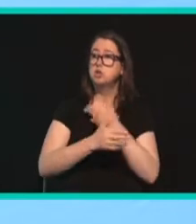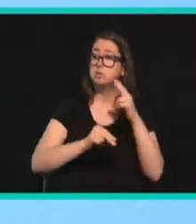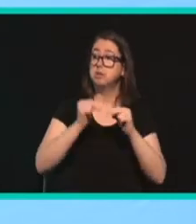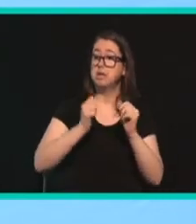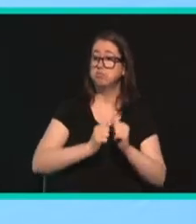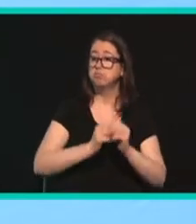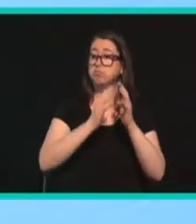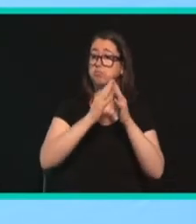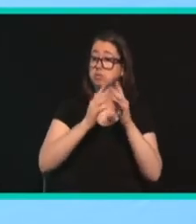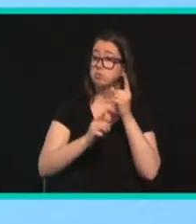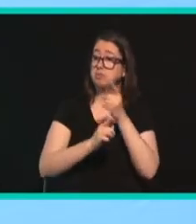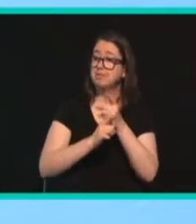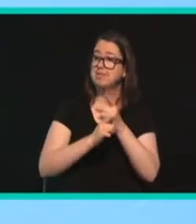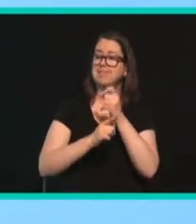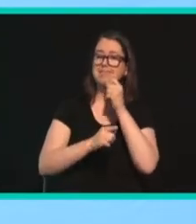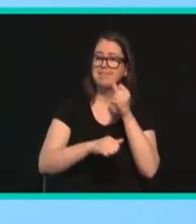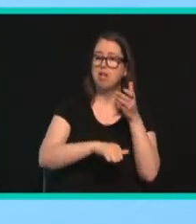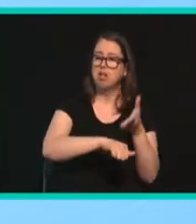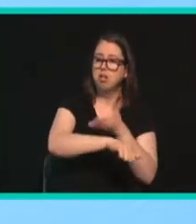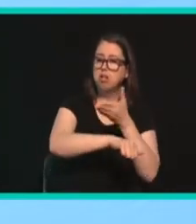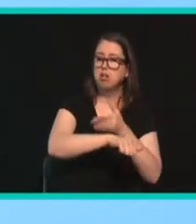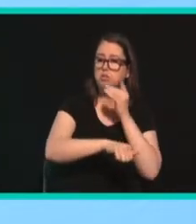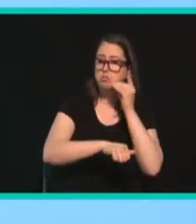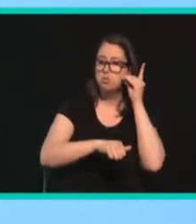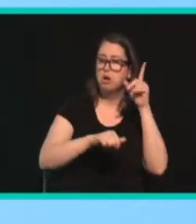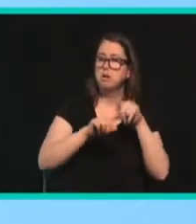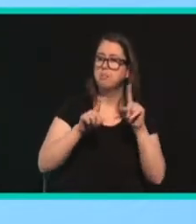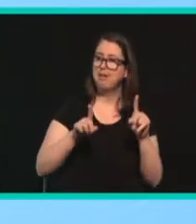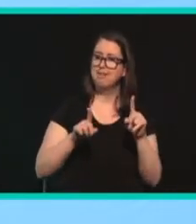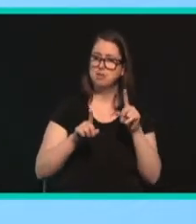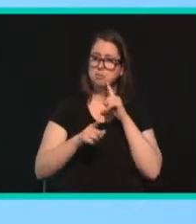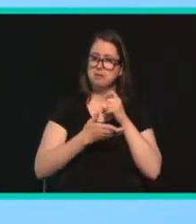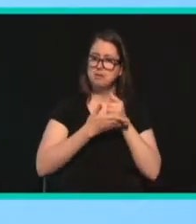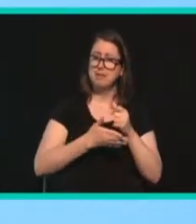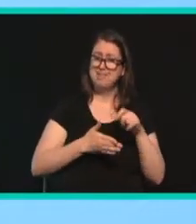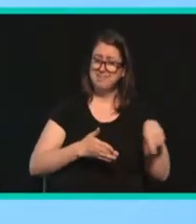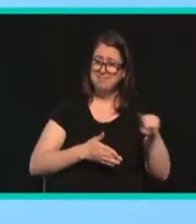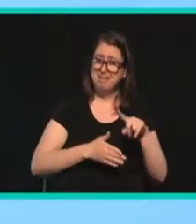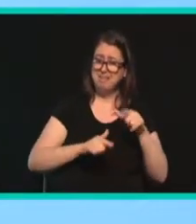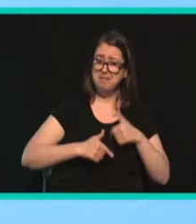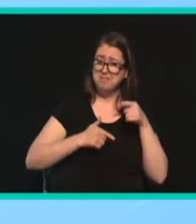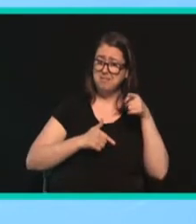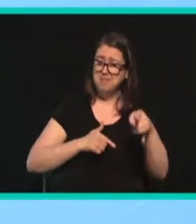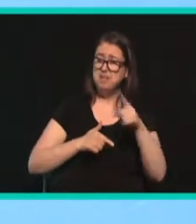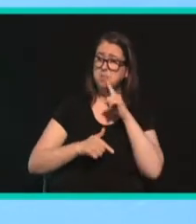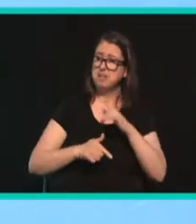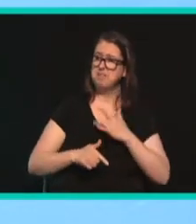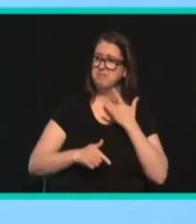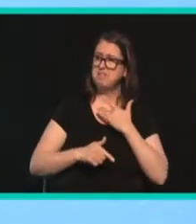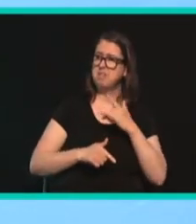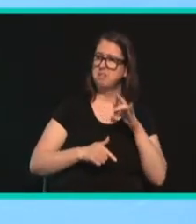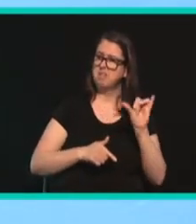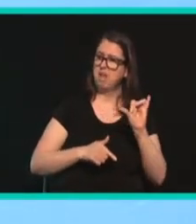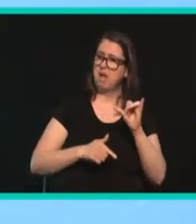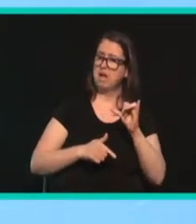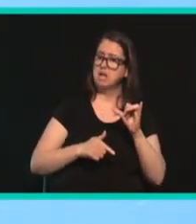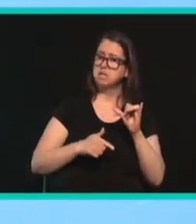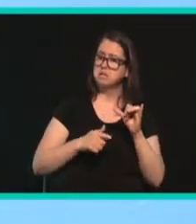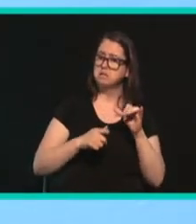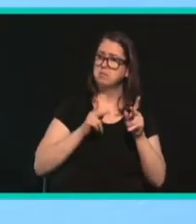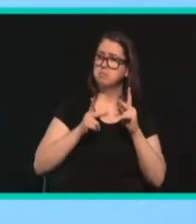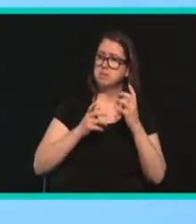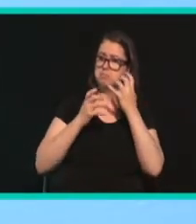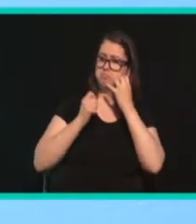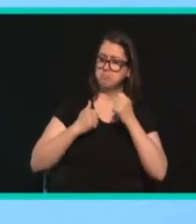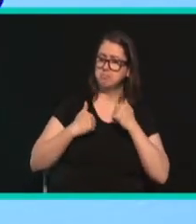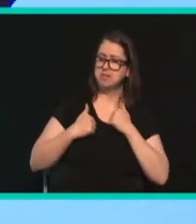Not to maintain dorms, but you know what? That's where they live. That's where they spend their time, and that's where they feel cared for. And so what they want, and actually that is